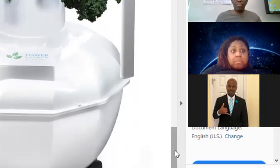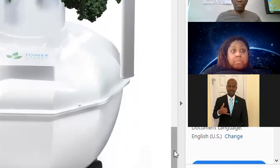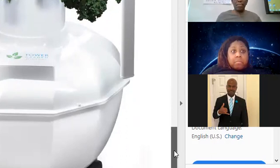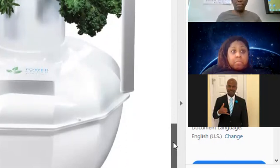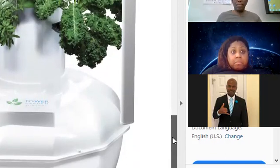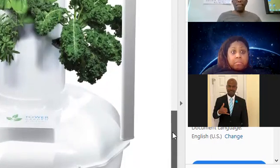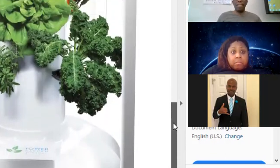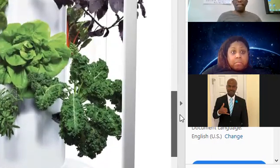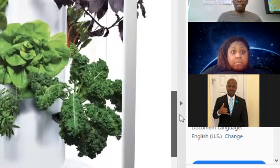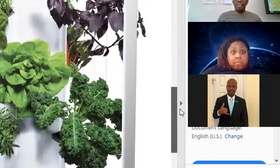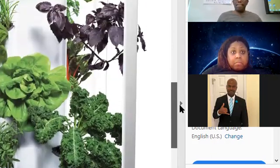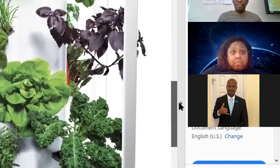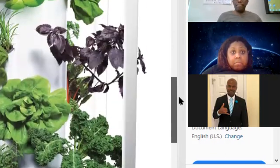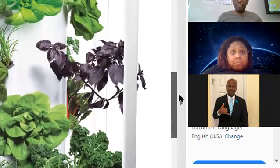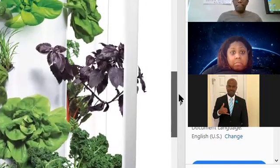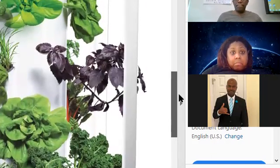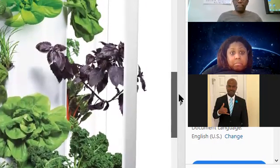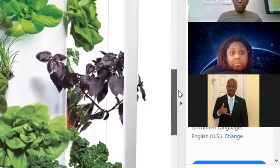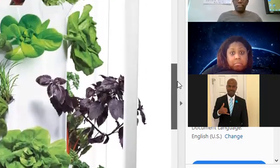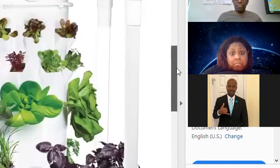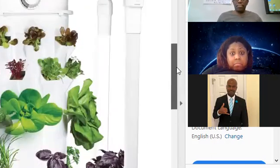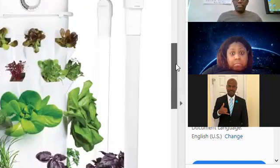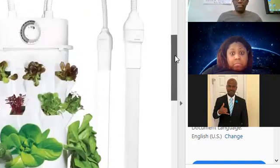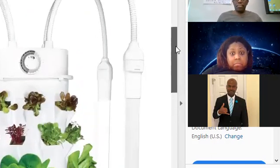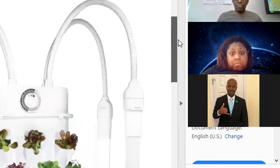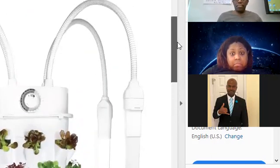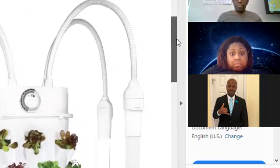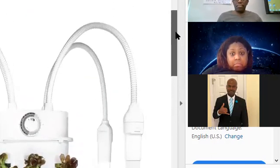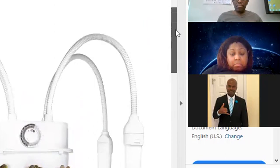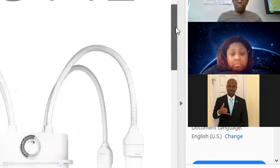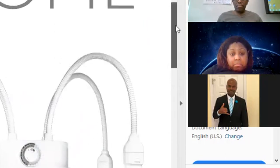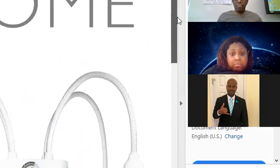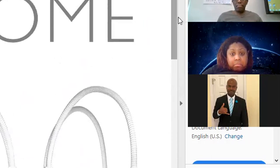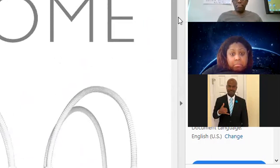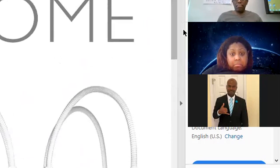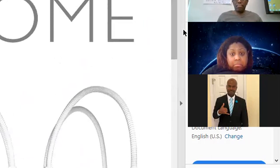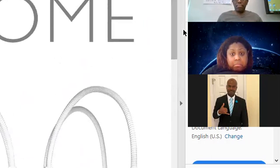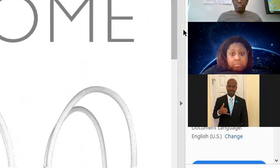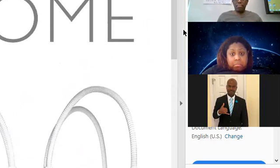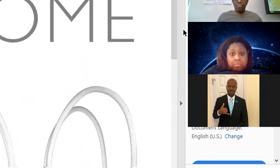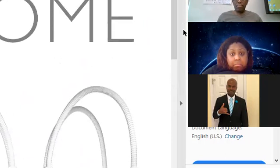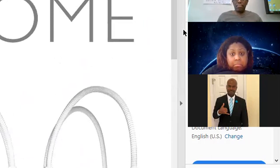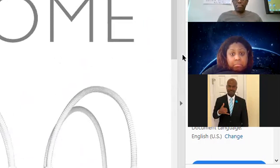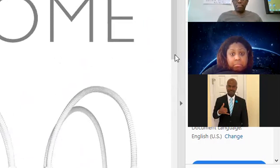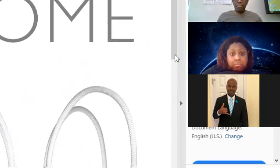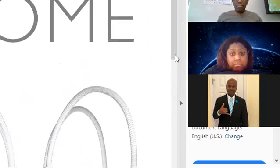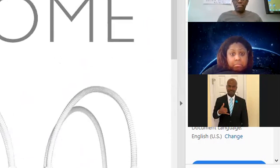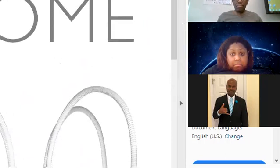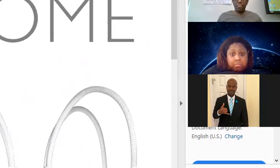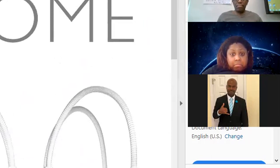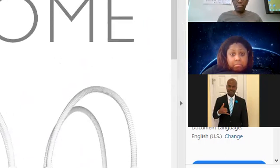grow the same thing on there. I know that Miss Singleton, I know that yours, does yours have